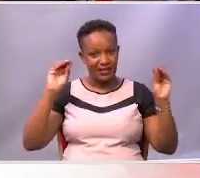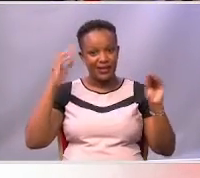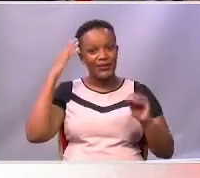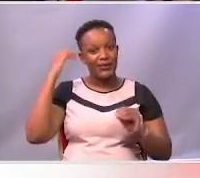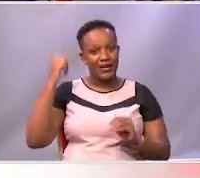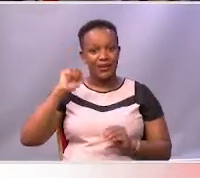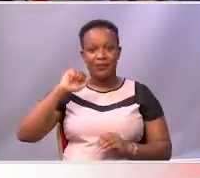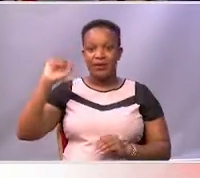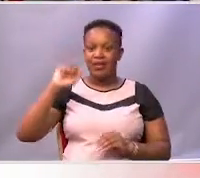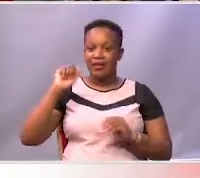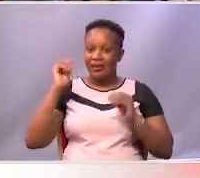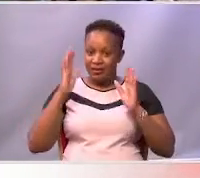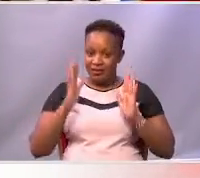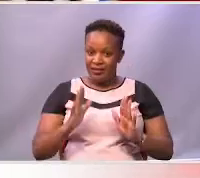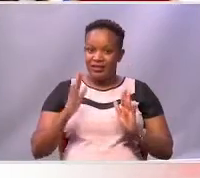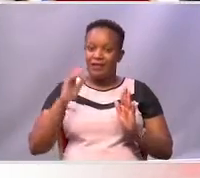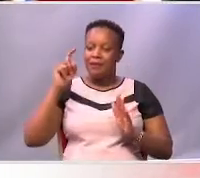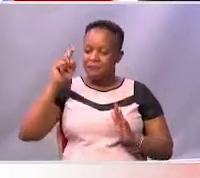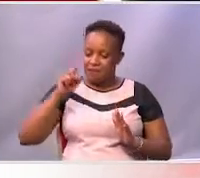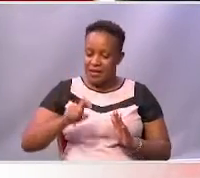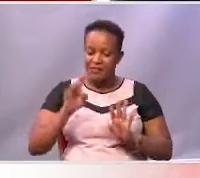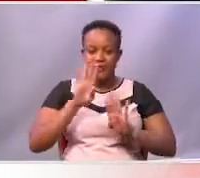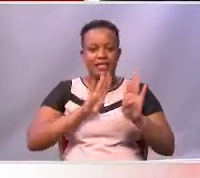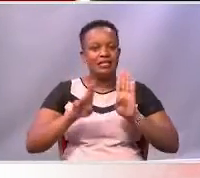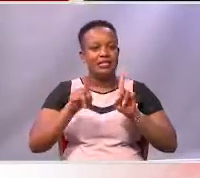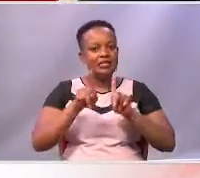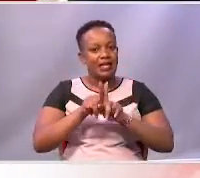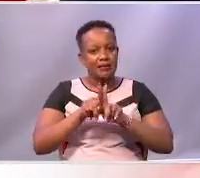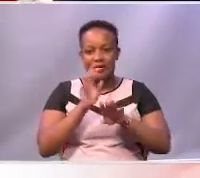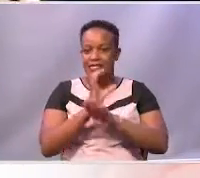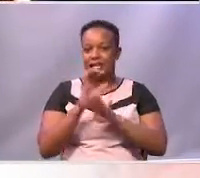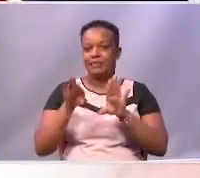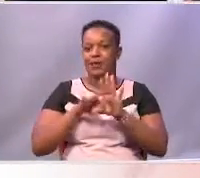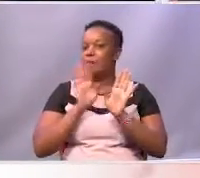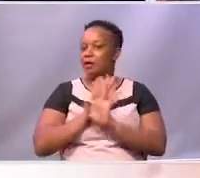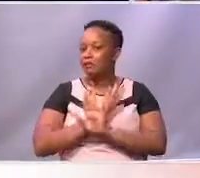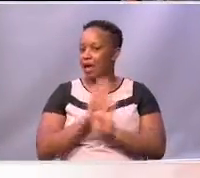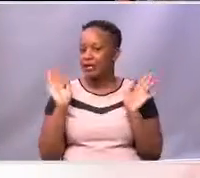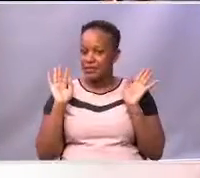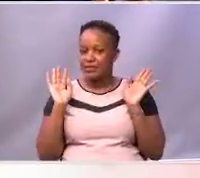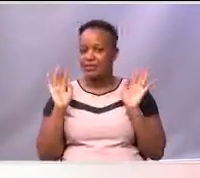kutambulika kama wahumini wengine. John Javakiania, TV47.